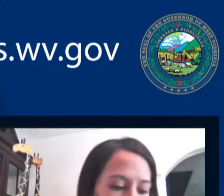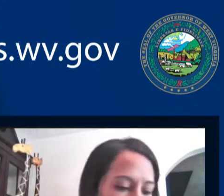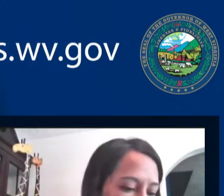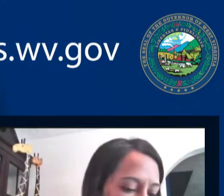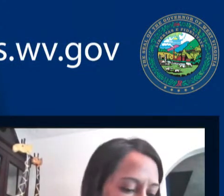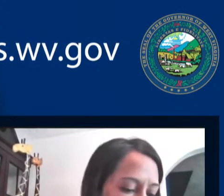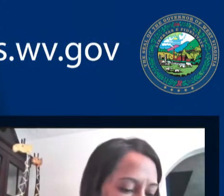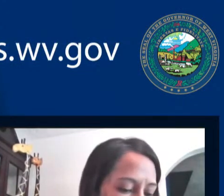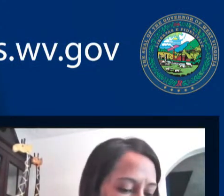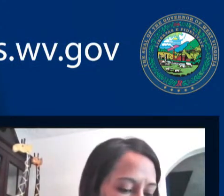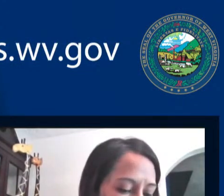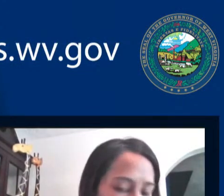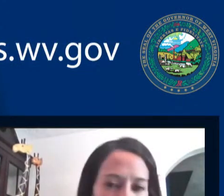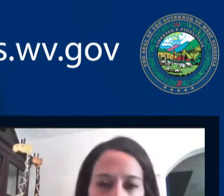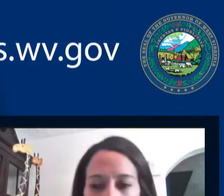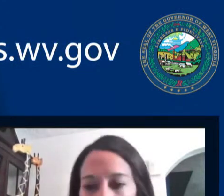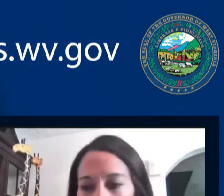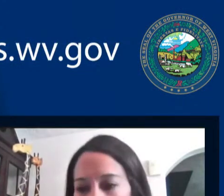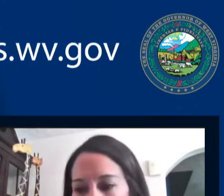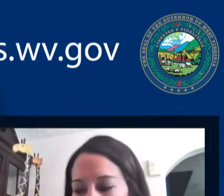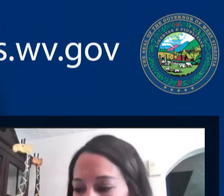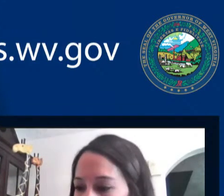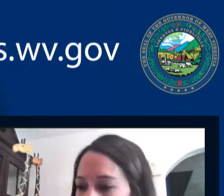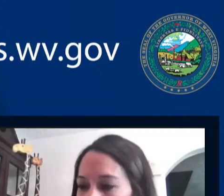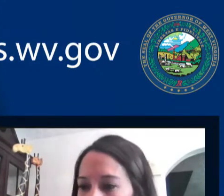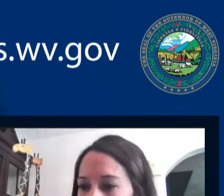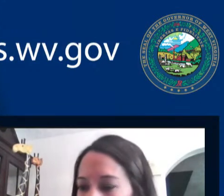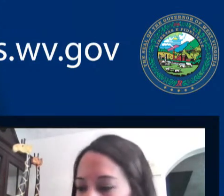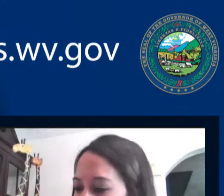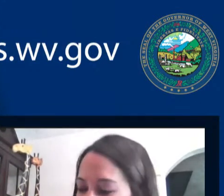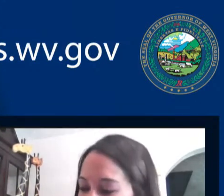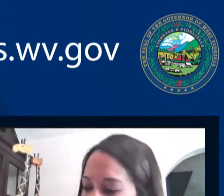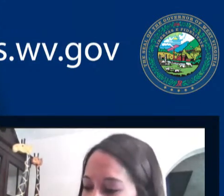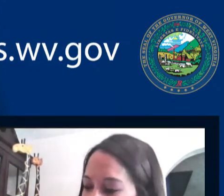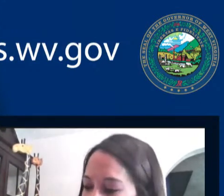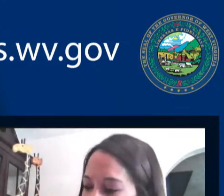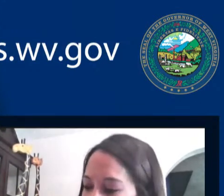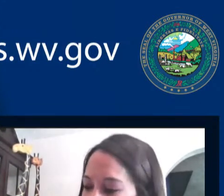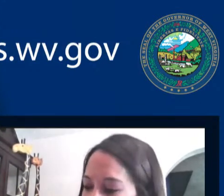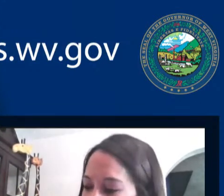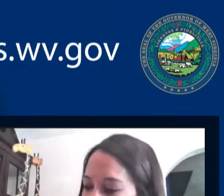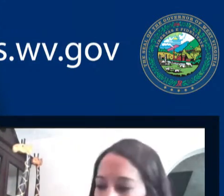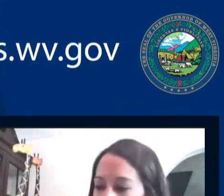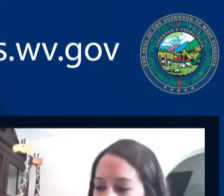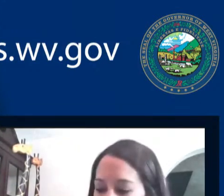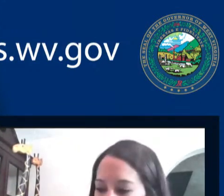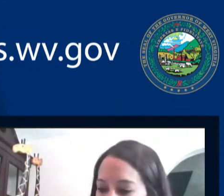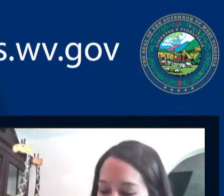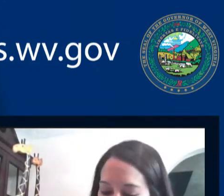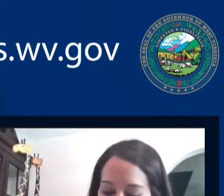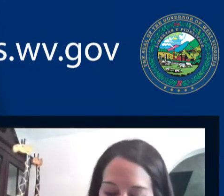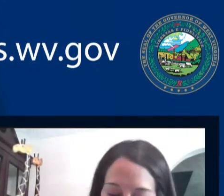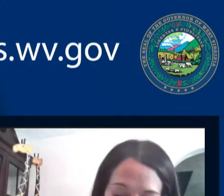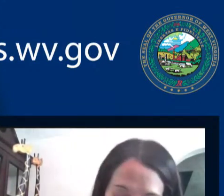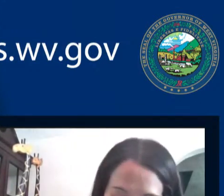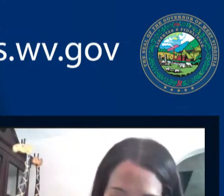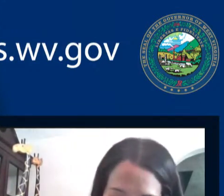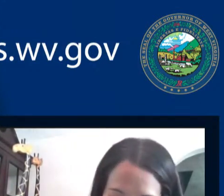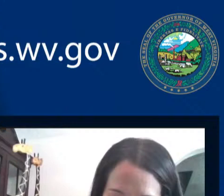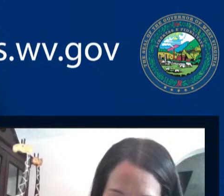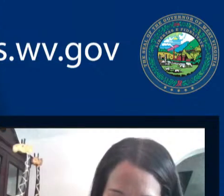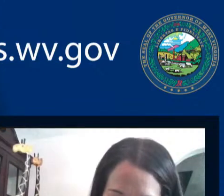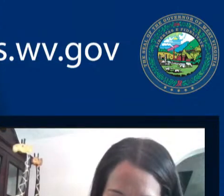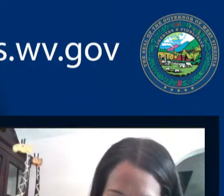Paul Mullen with WCBC. Welcome back, Governor. Good afternoon, everyone. I'm getting more and